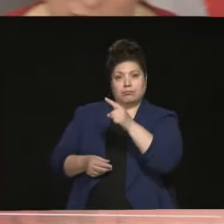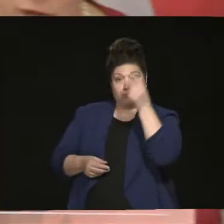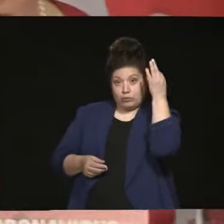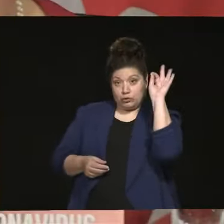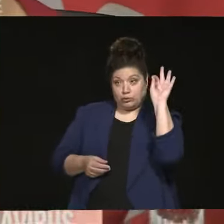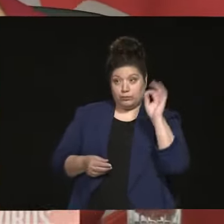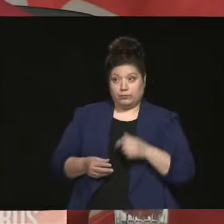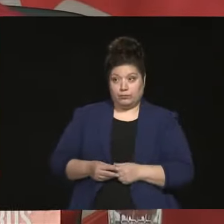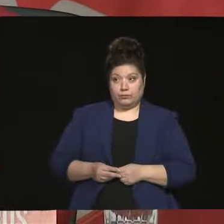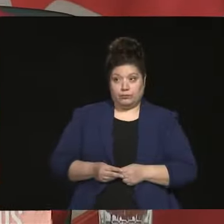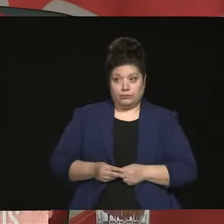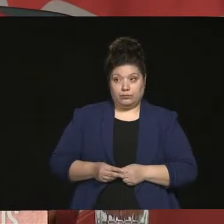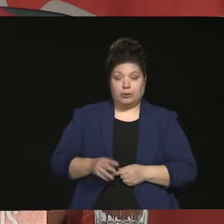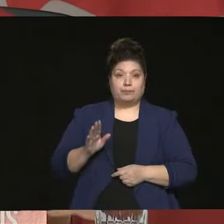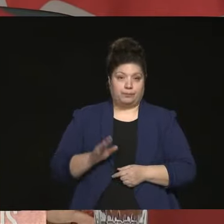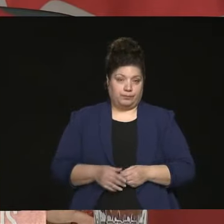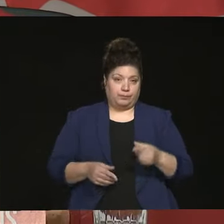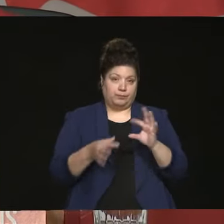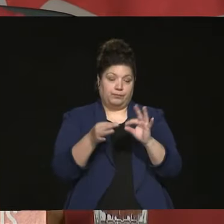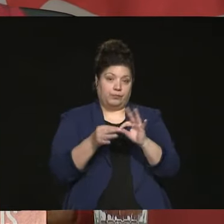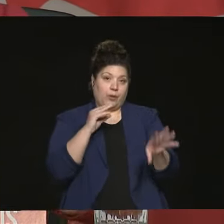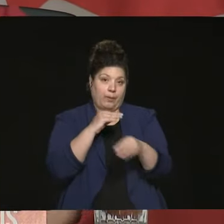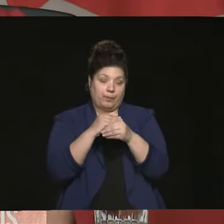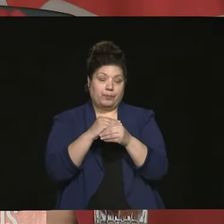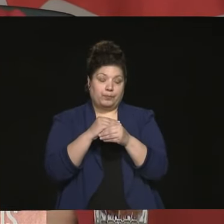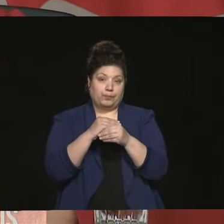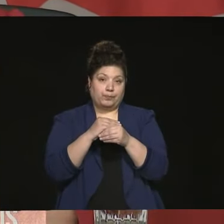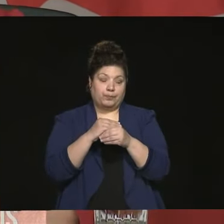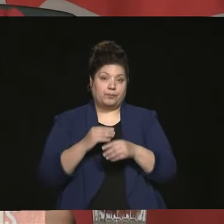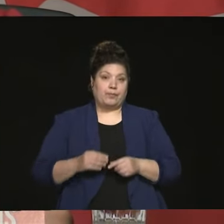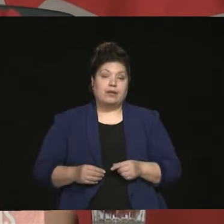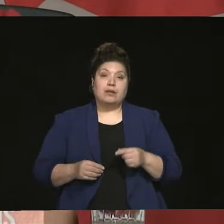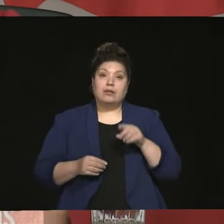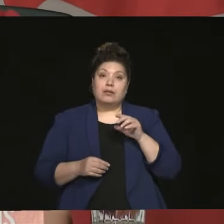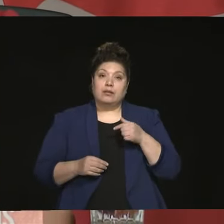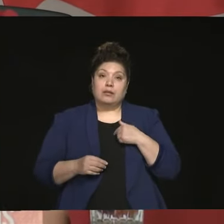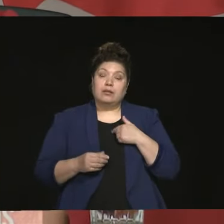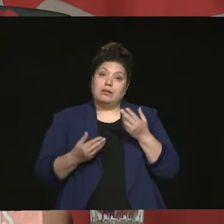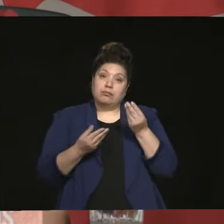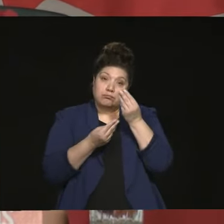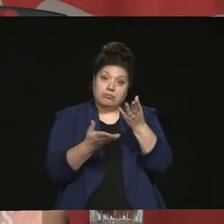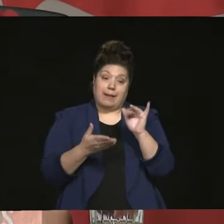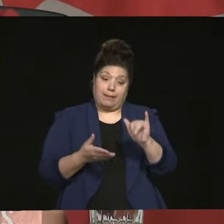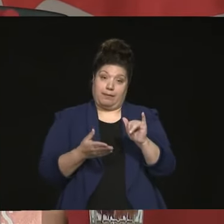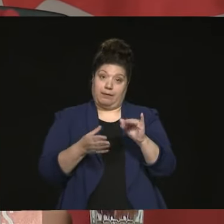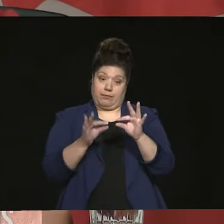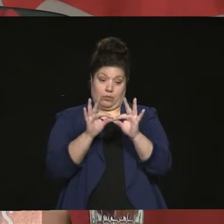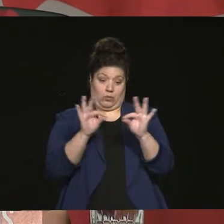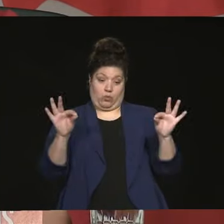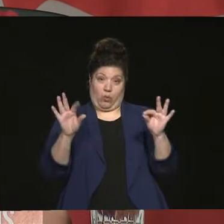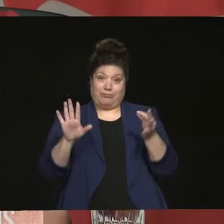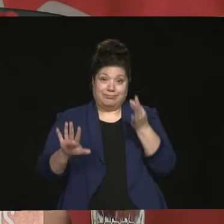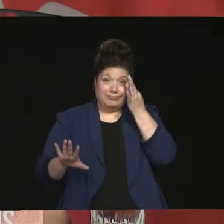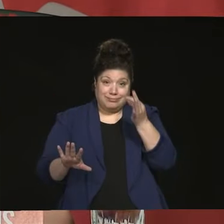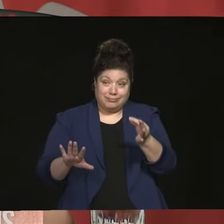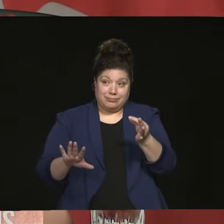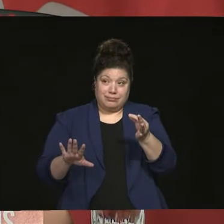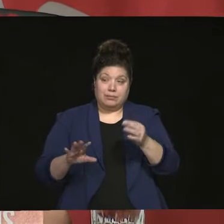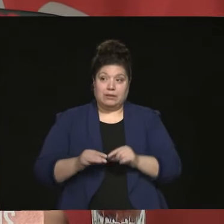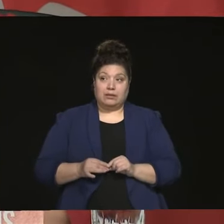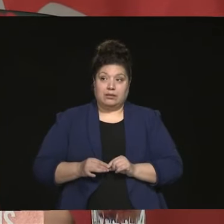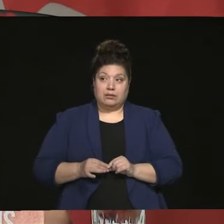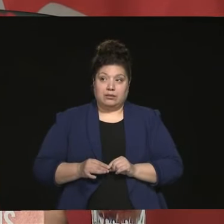que I would just like to les add écouvillons, that when it comes to the swabs, quand on a découvert qu'on a eu when un we problème